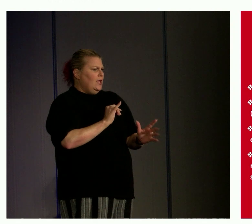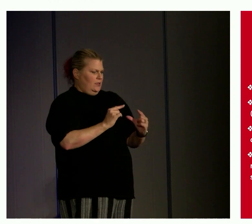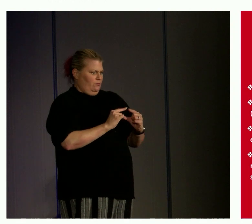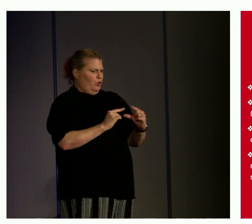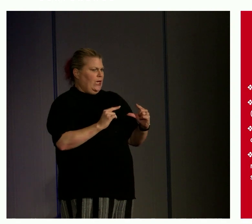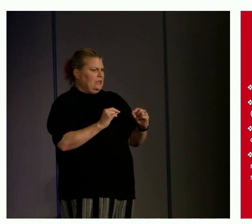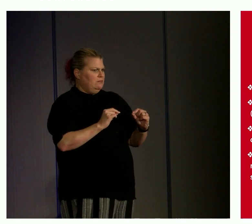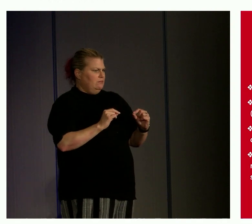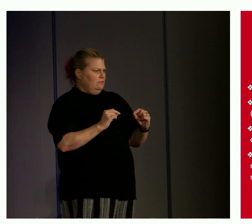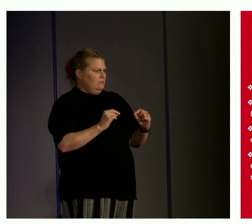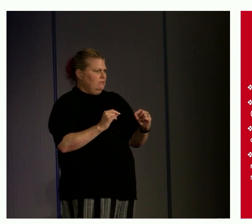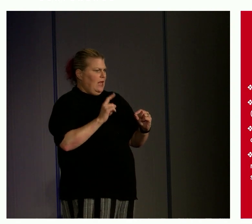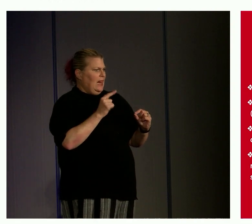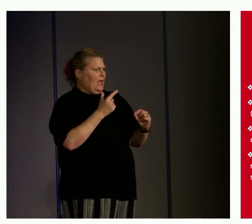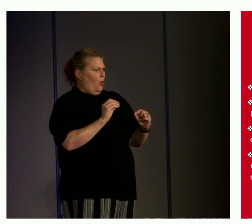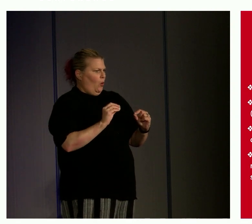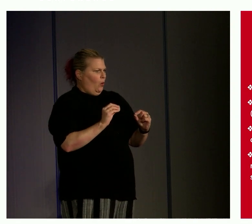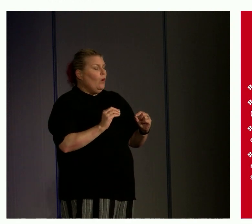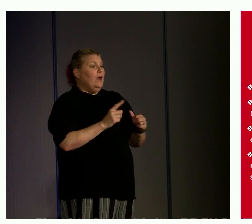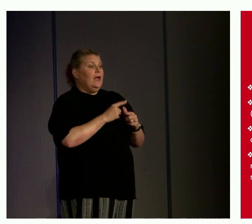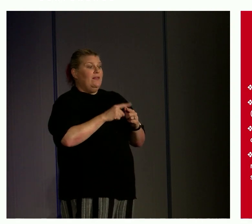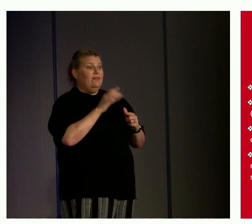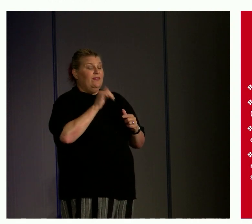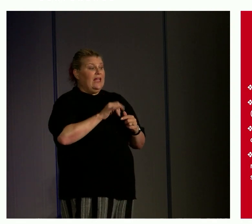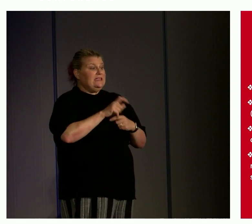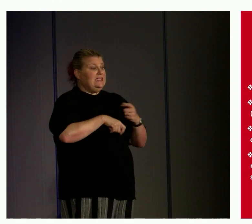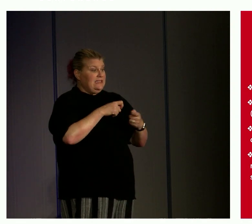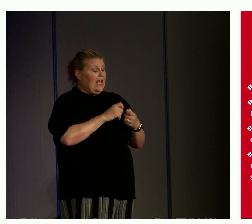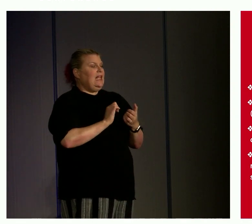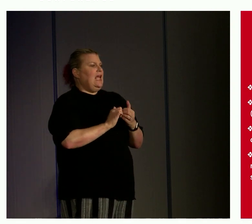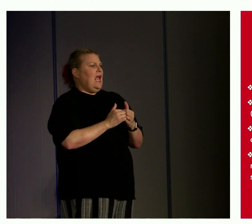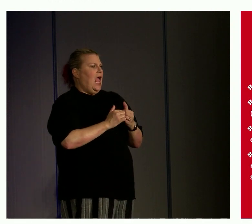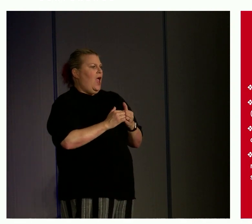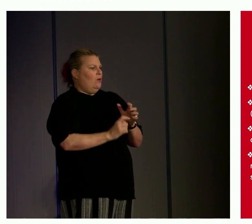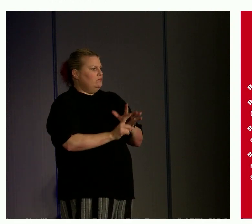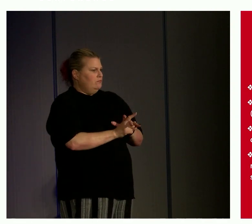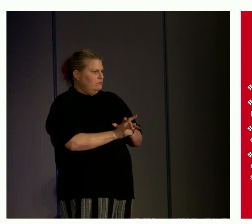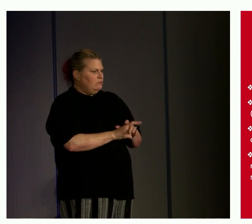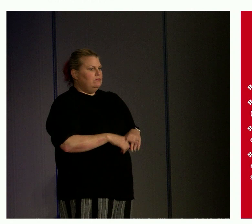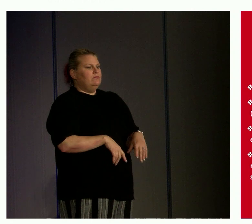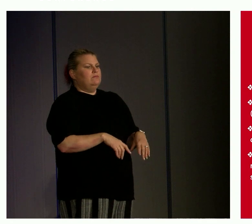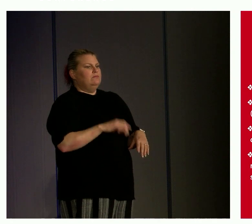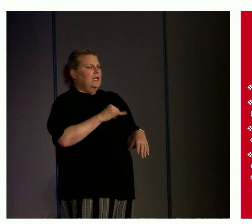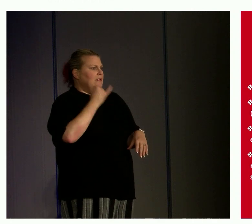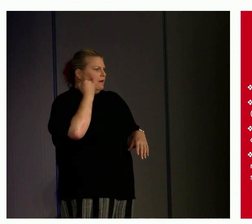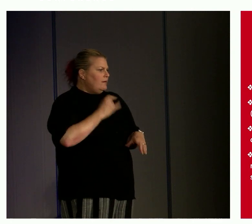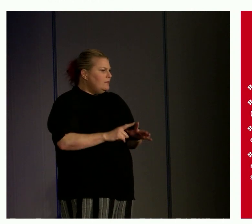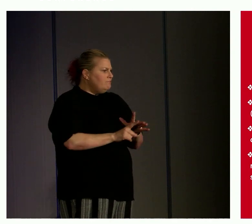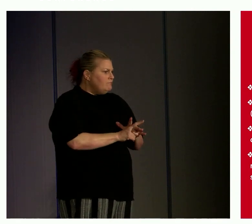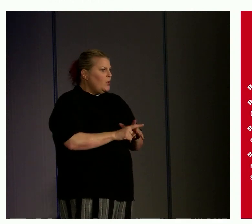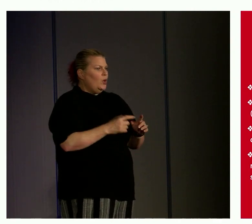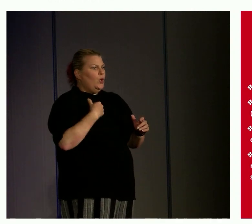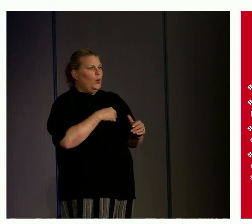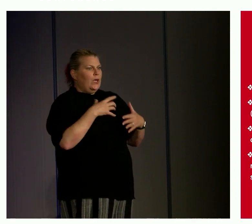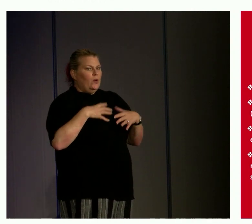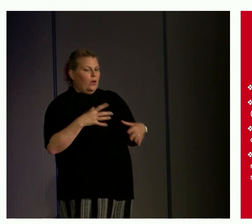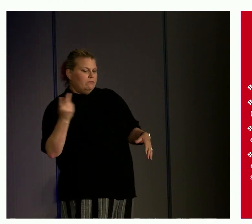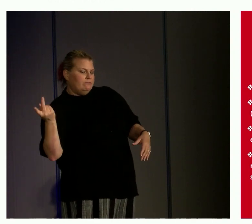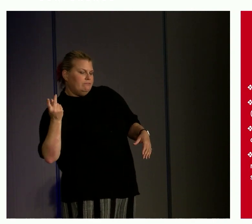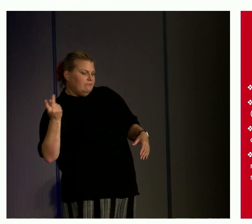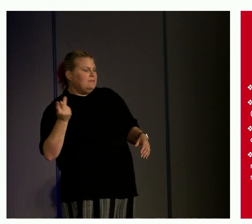brick. And that's exactly how it comes, the idea comes. We were, Marie and